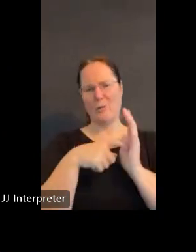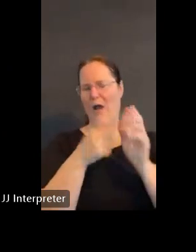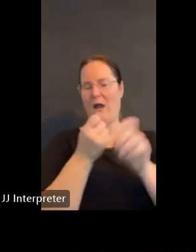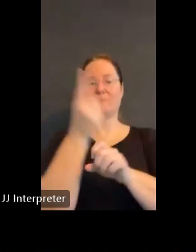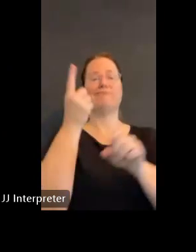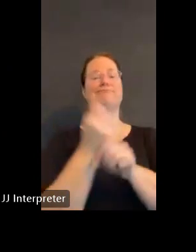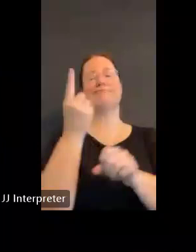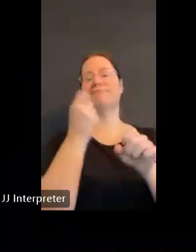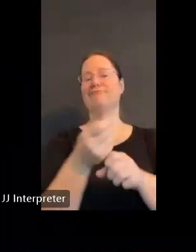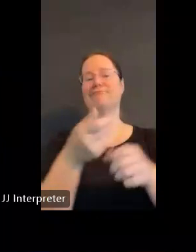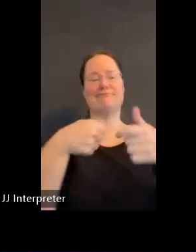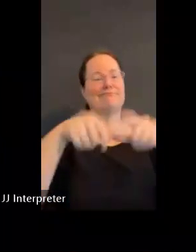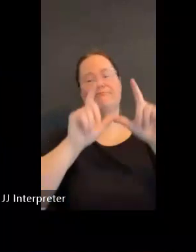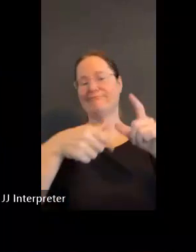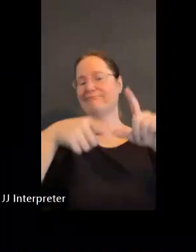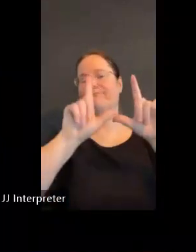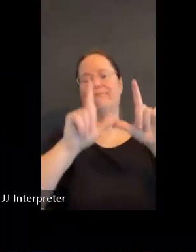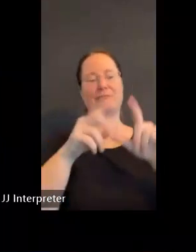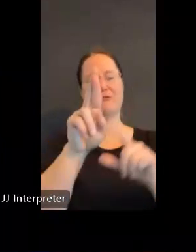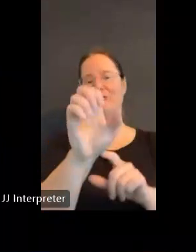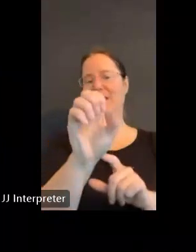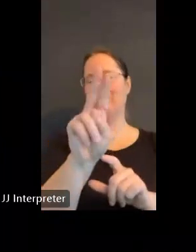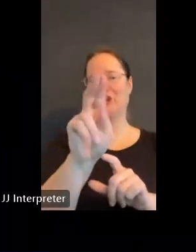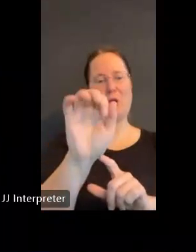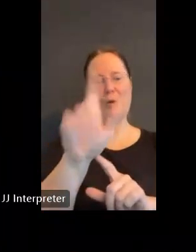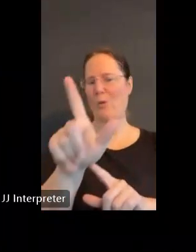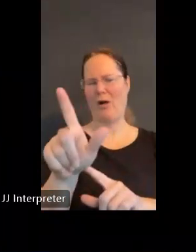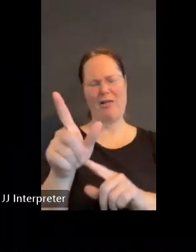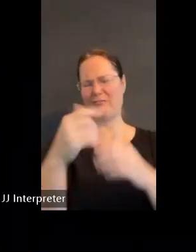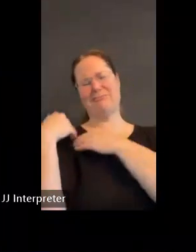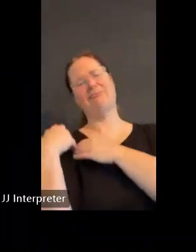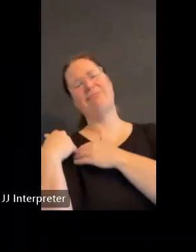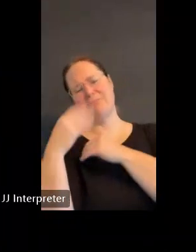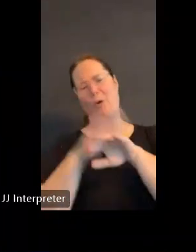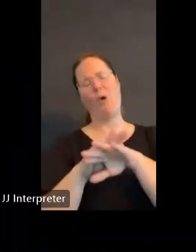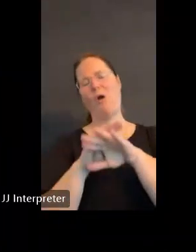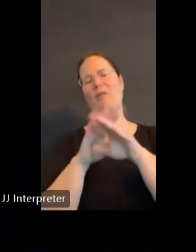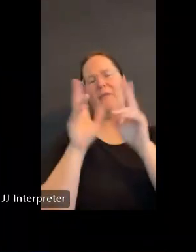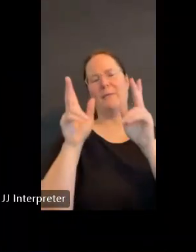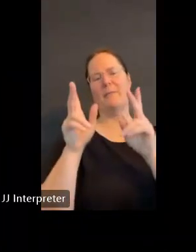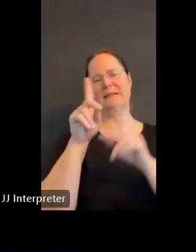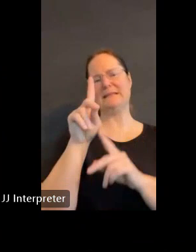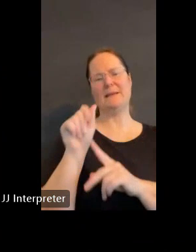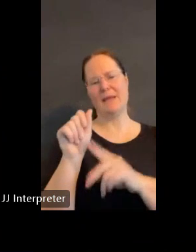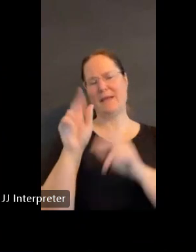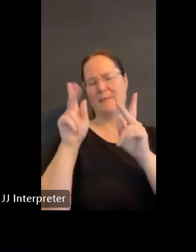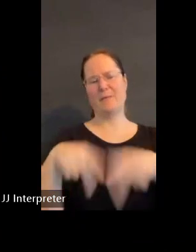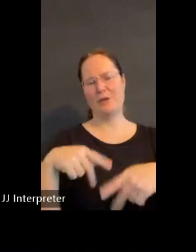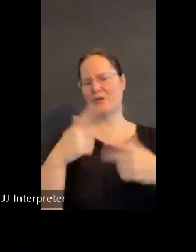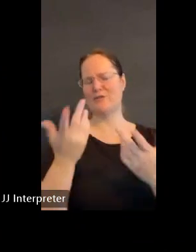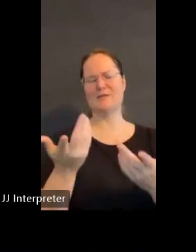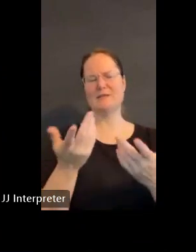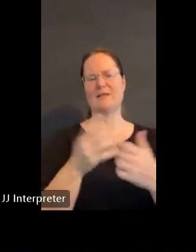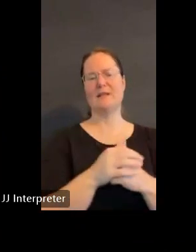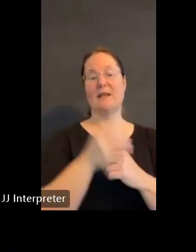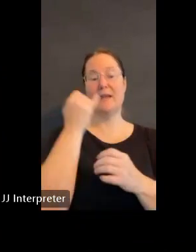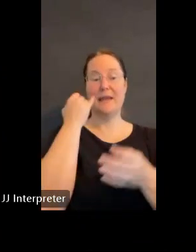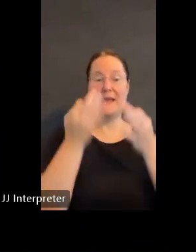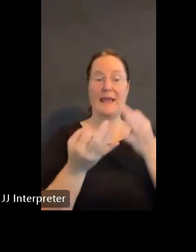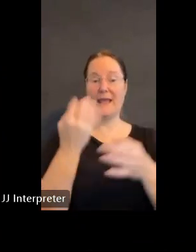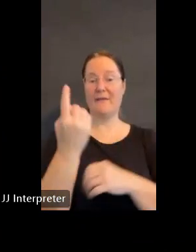high frequency. But if an individual has if an individual's needs